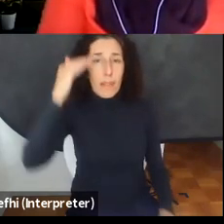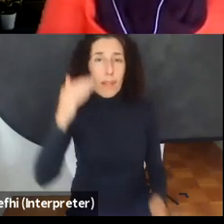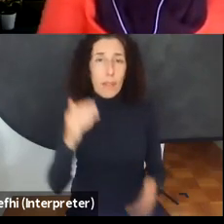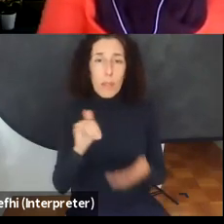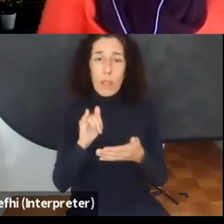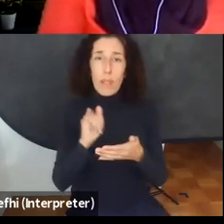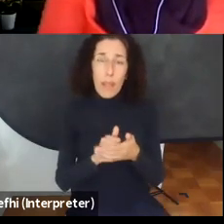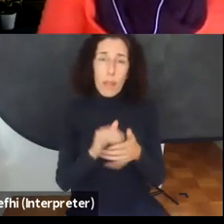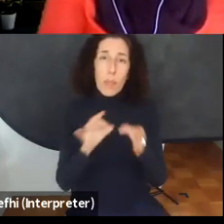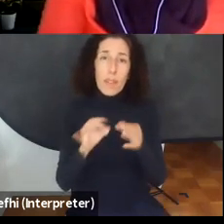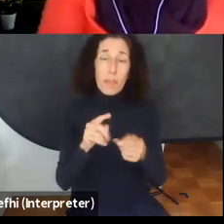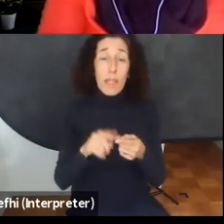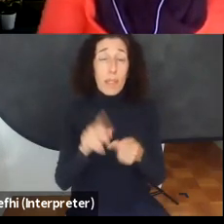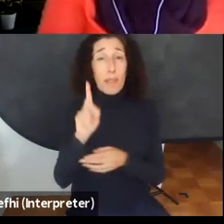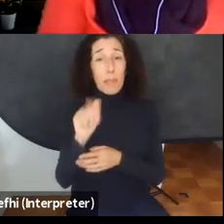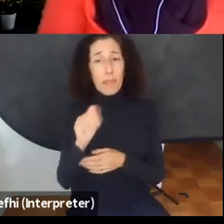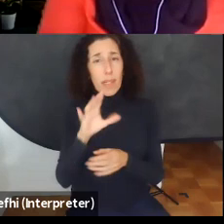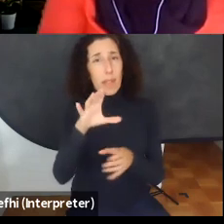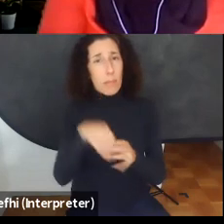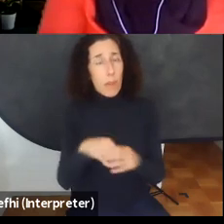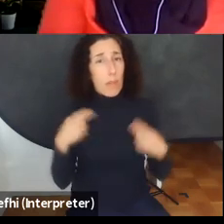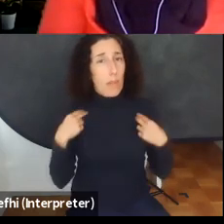part of the human condition, and that